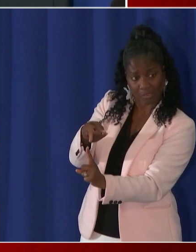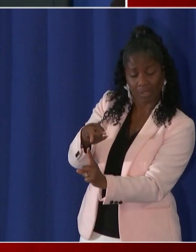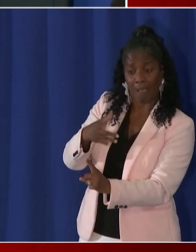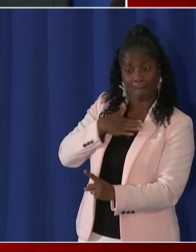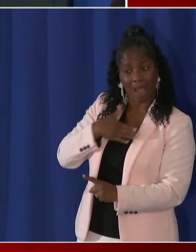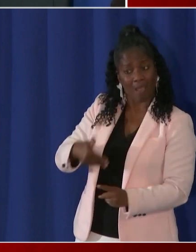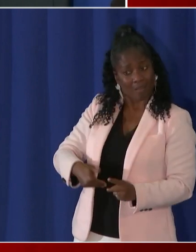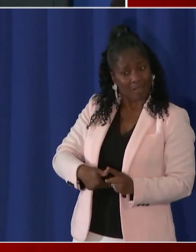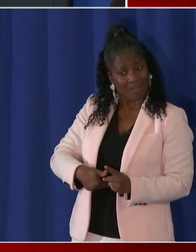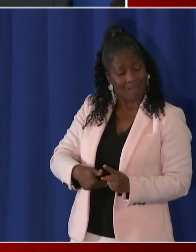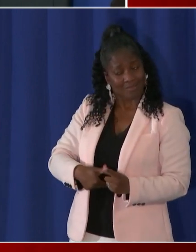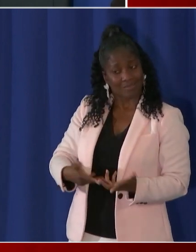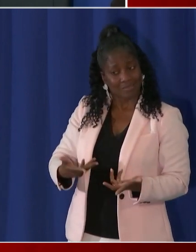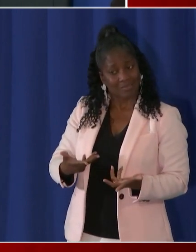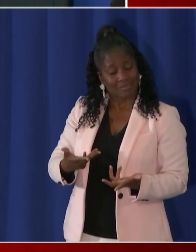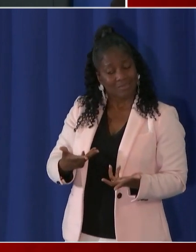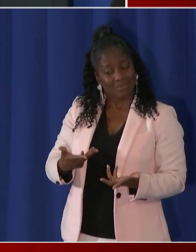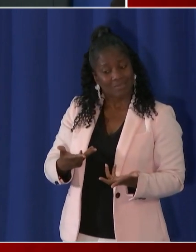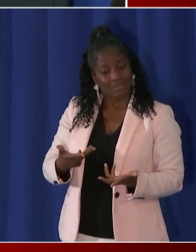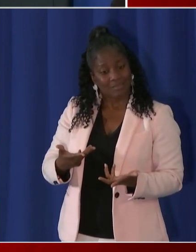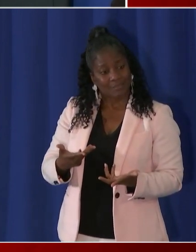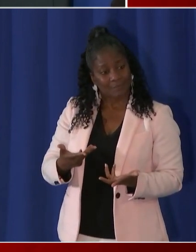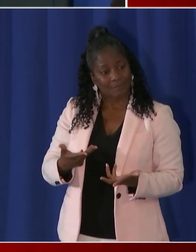my gut tells me that